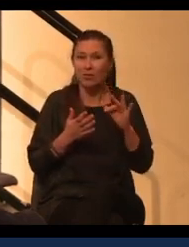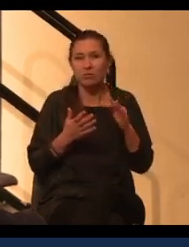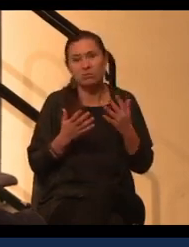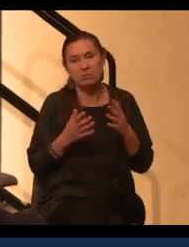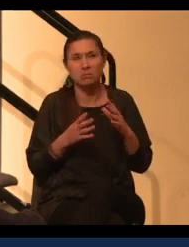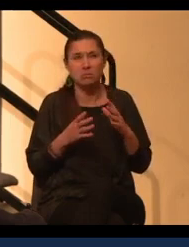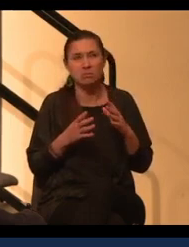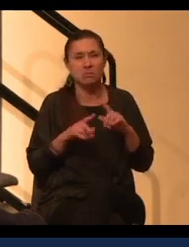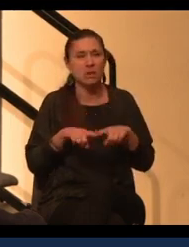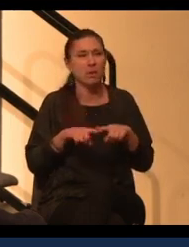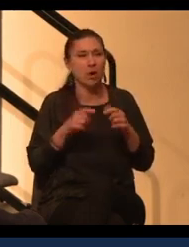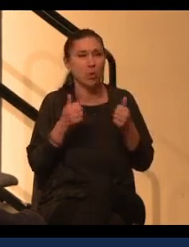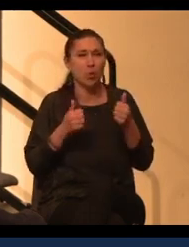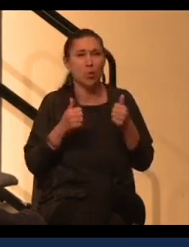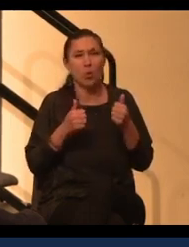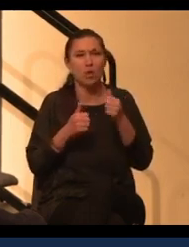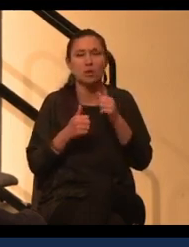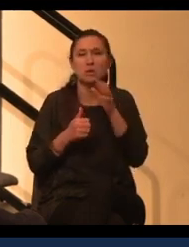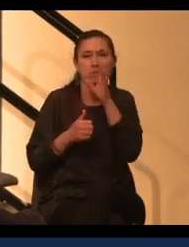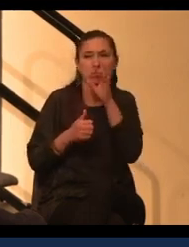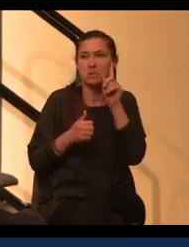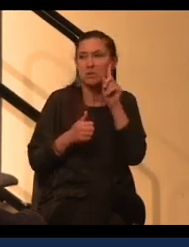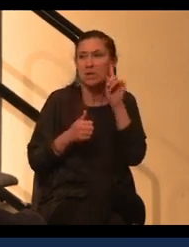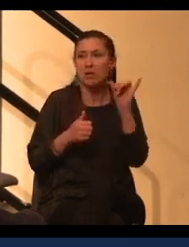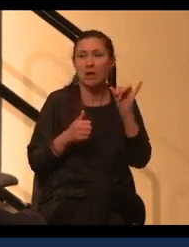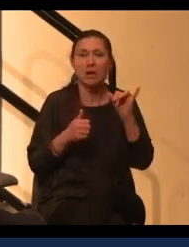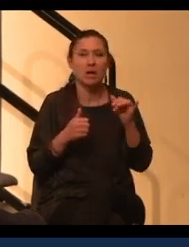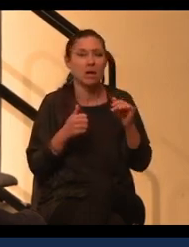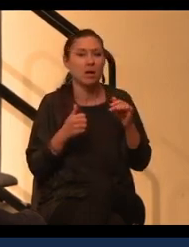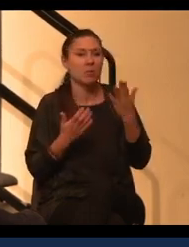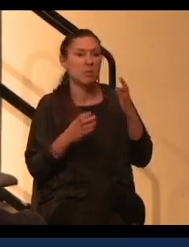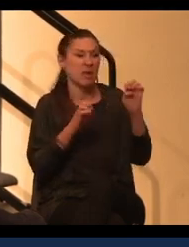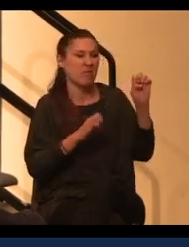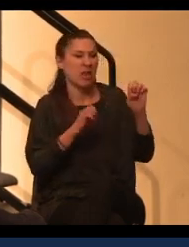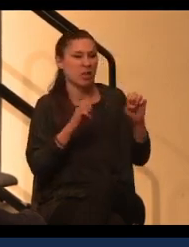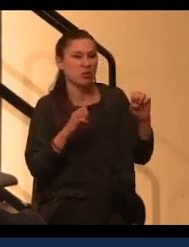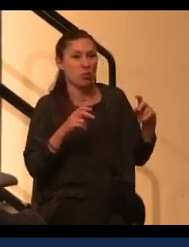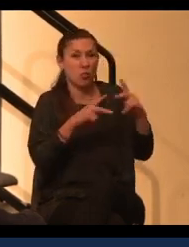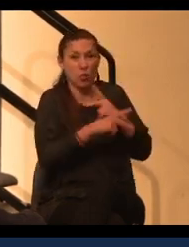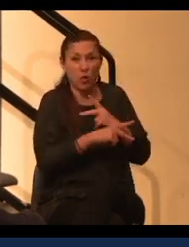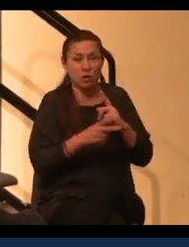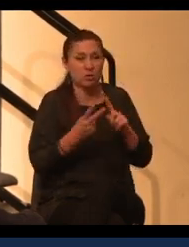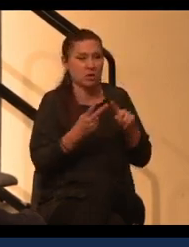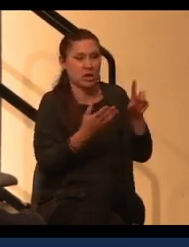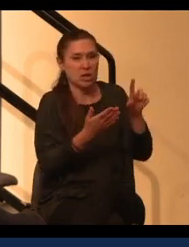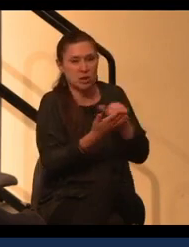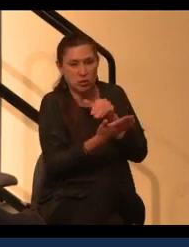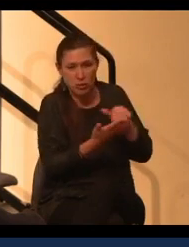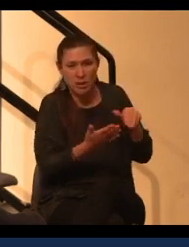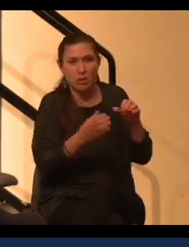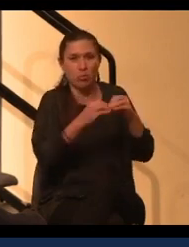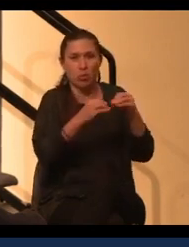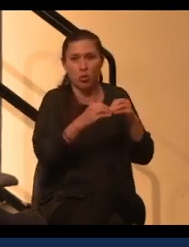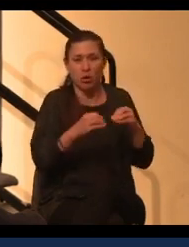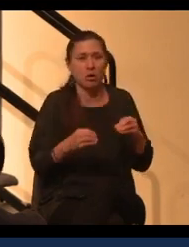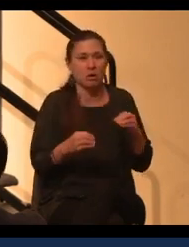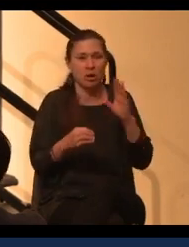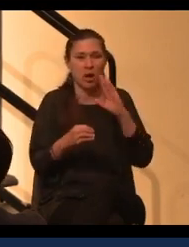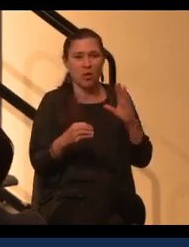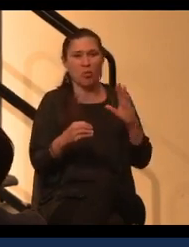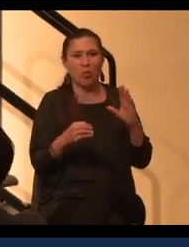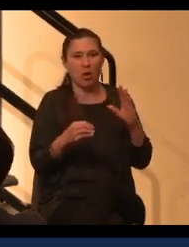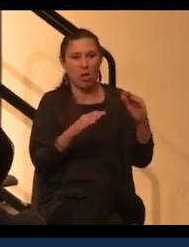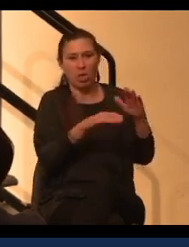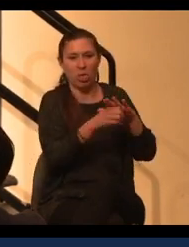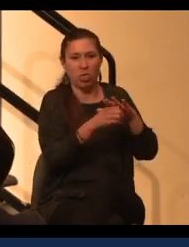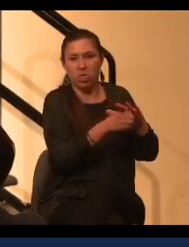your accent, you may have worse teaching evaluations, you may be discriminated against. Some feel that, you know, you would be more advantaged, you